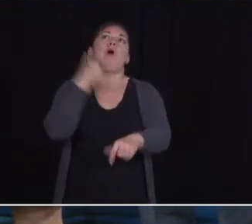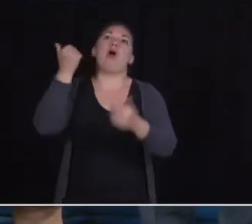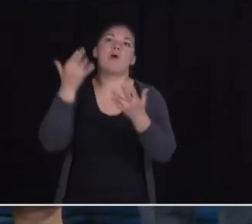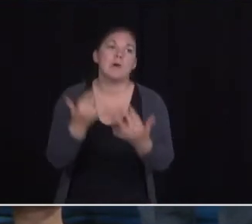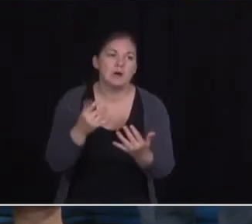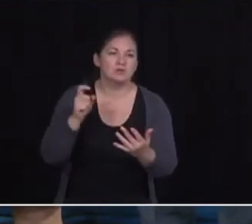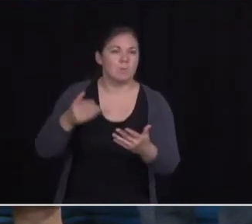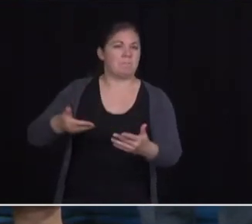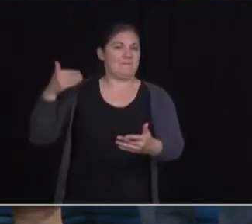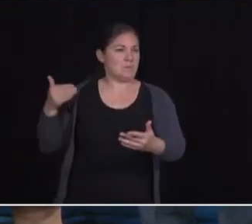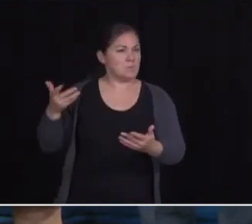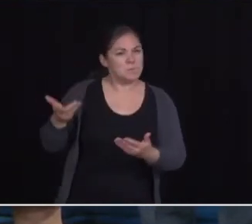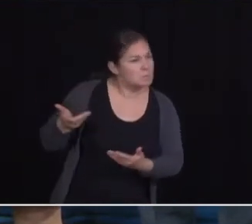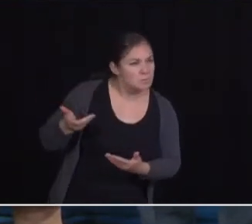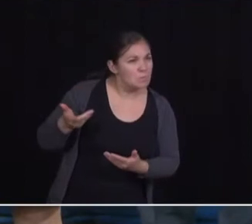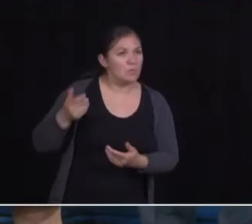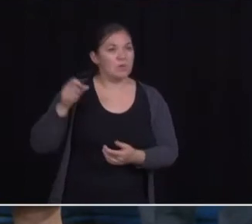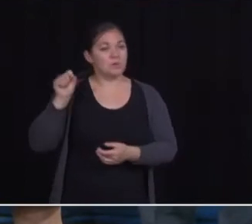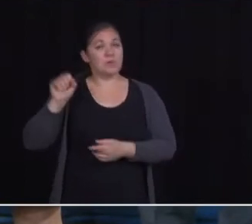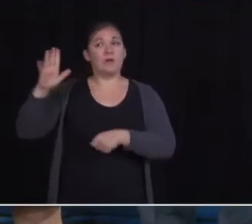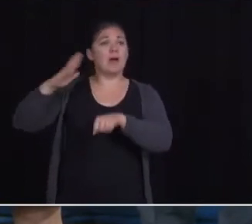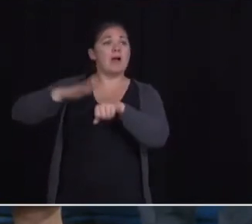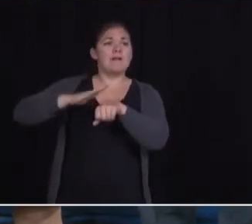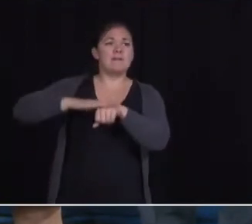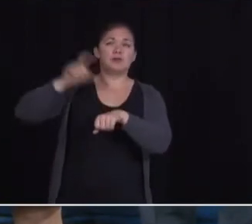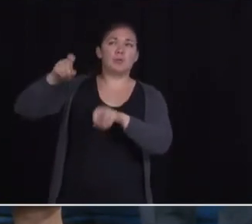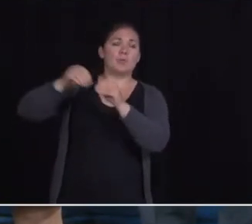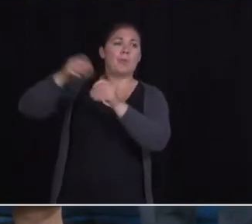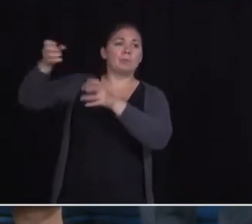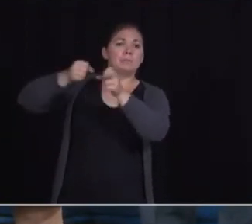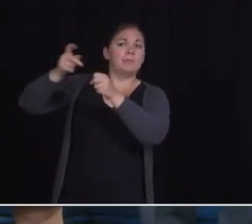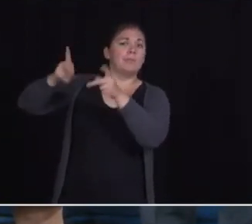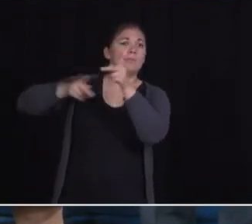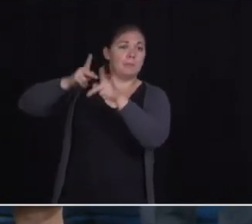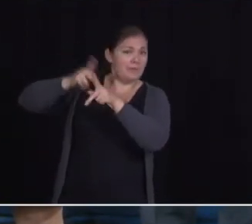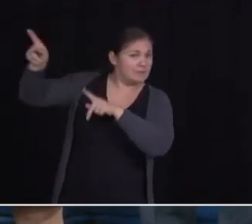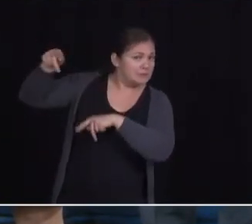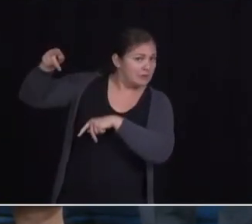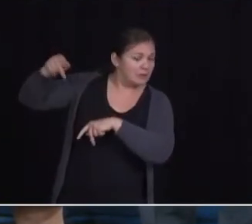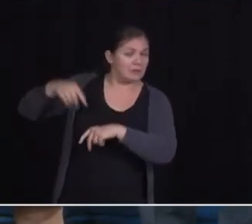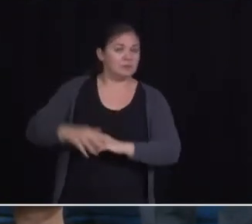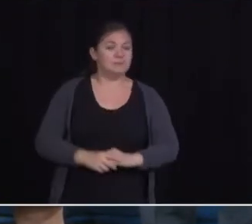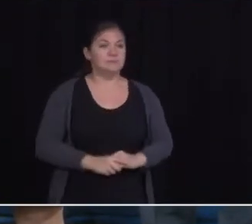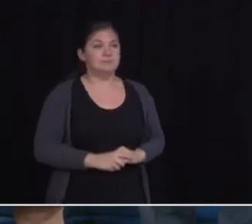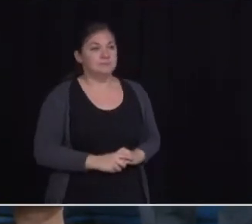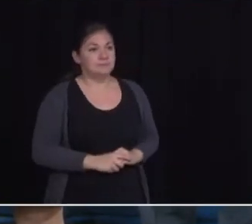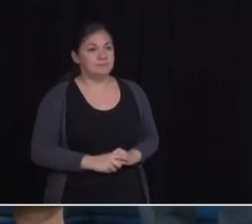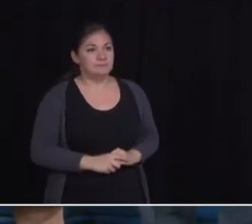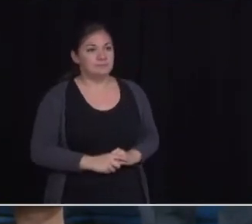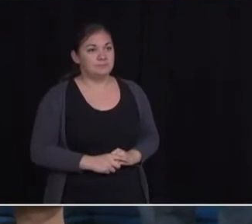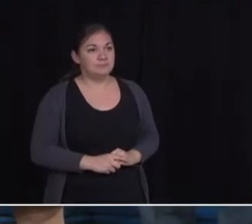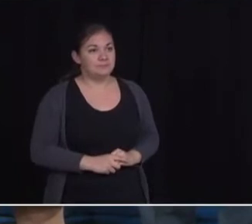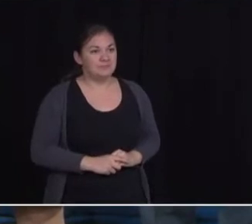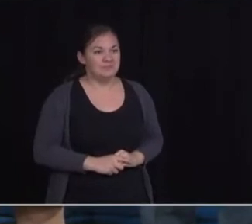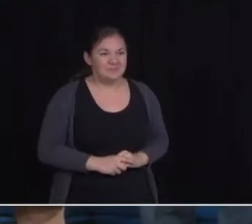into your circle of advisors? Well, with the, did you say French voices?